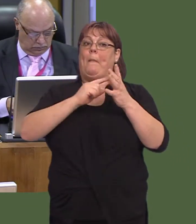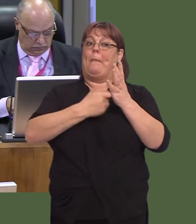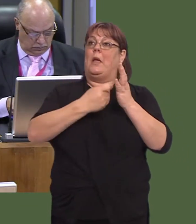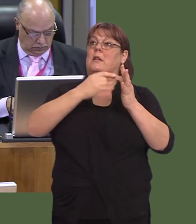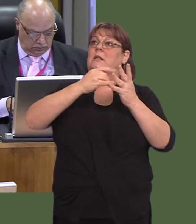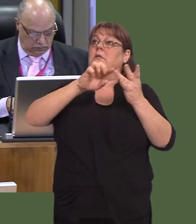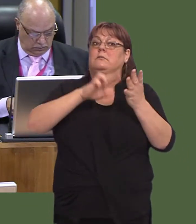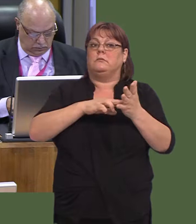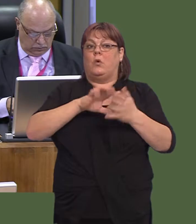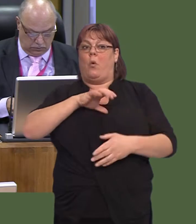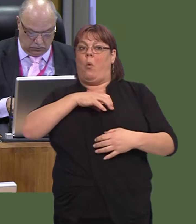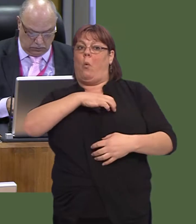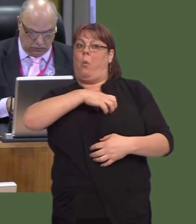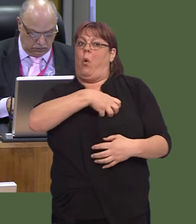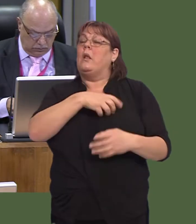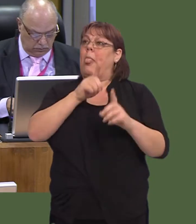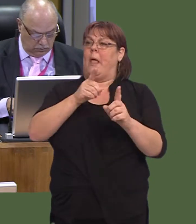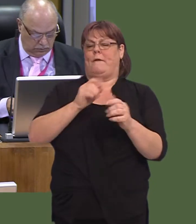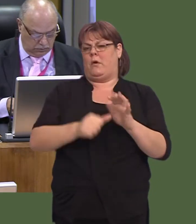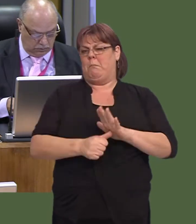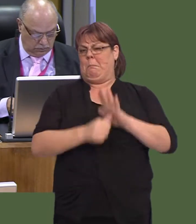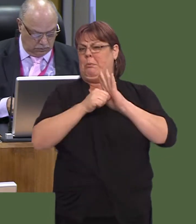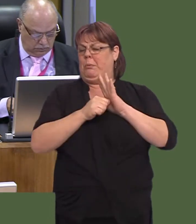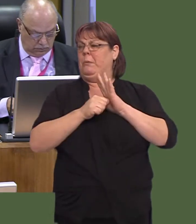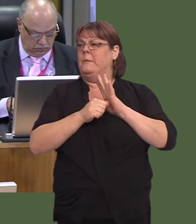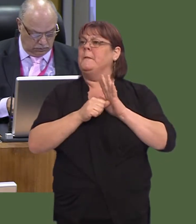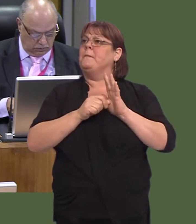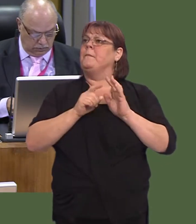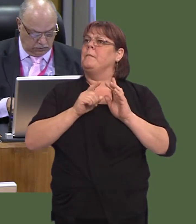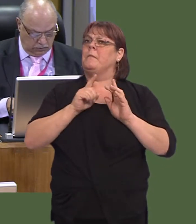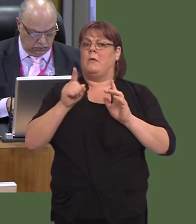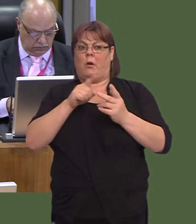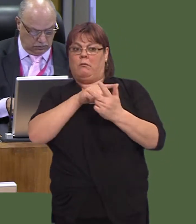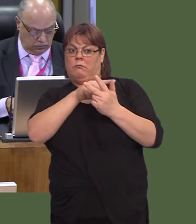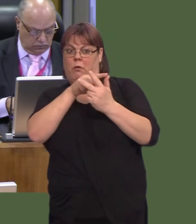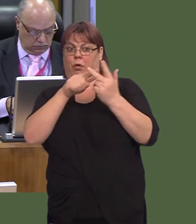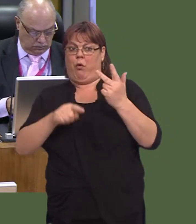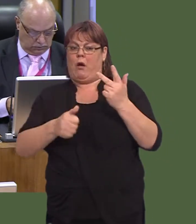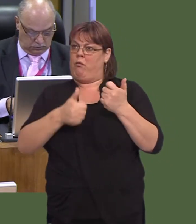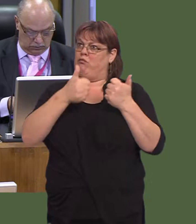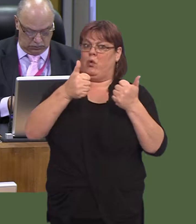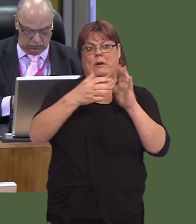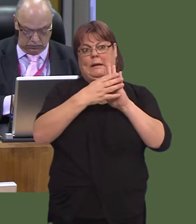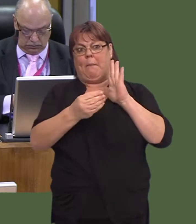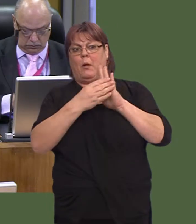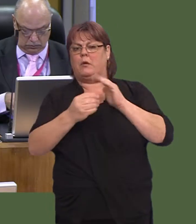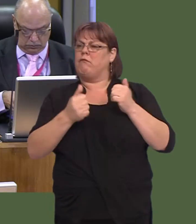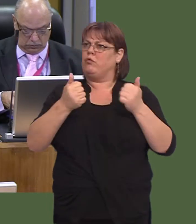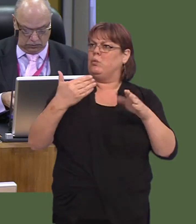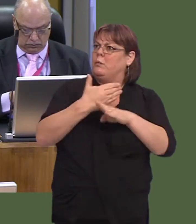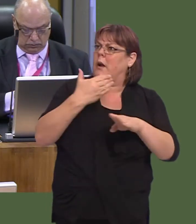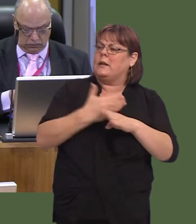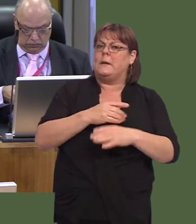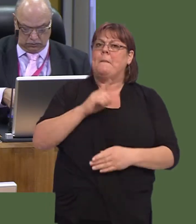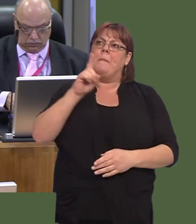These are very prestigious awards, as you know. However, despite these outstanding examples of best practice,